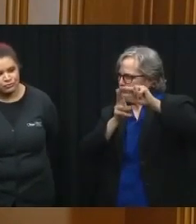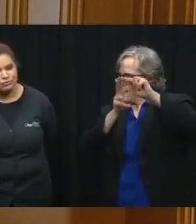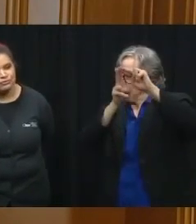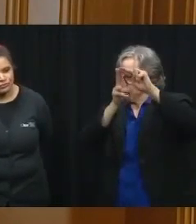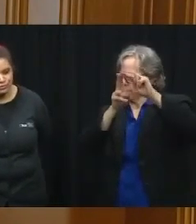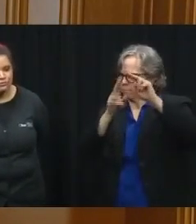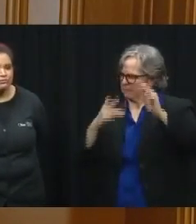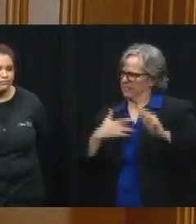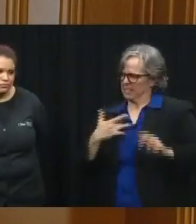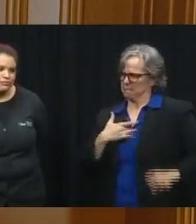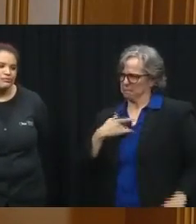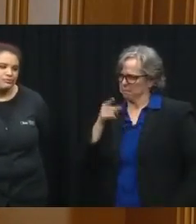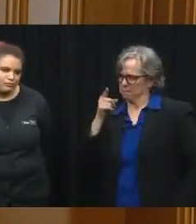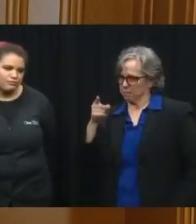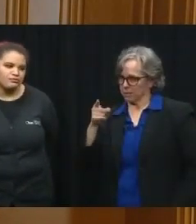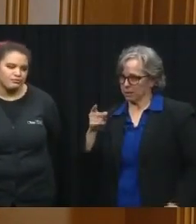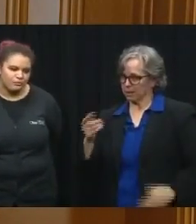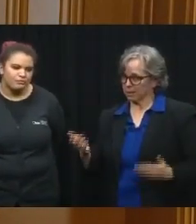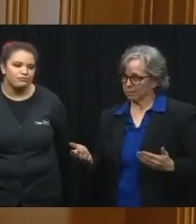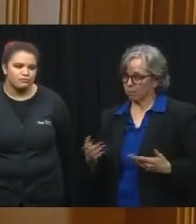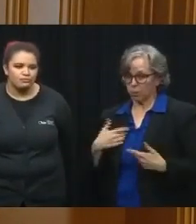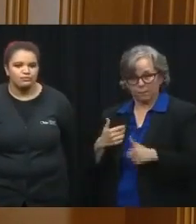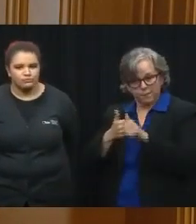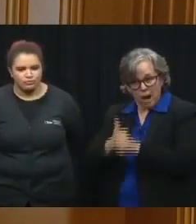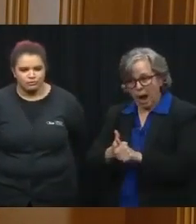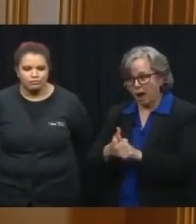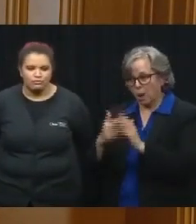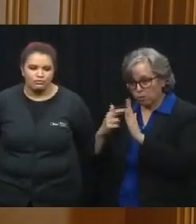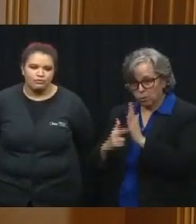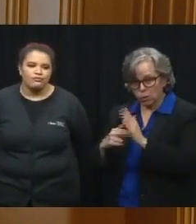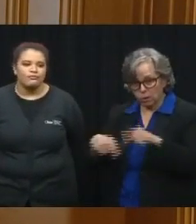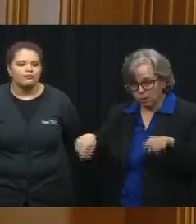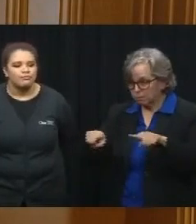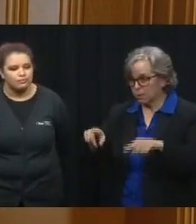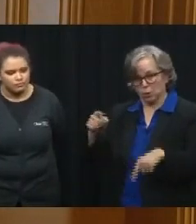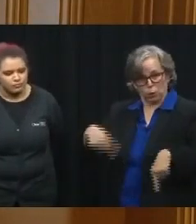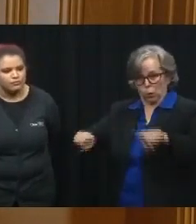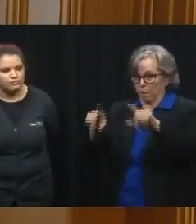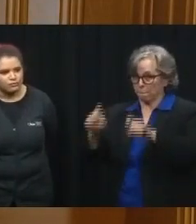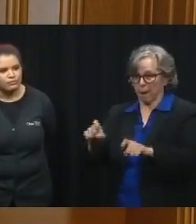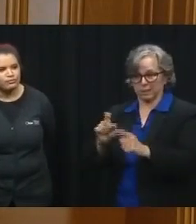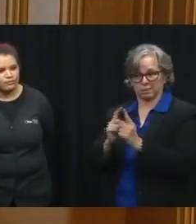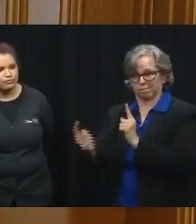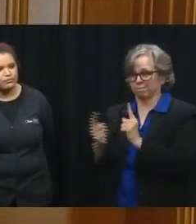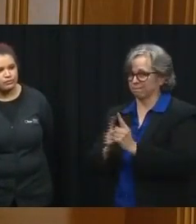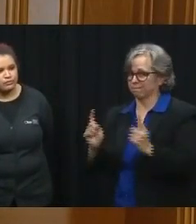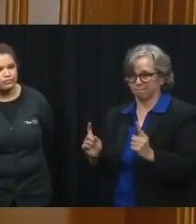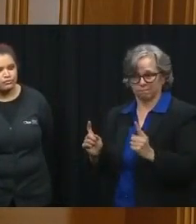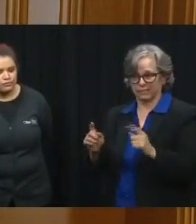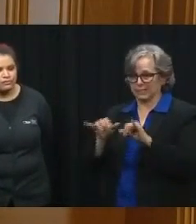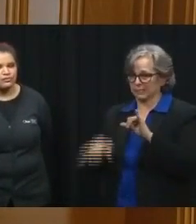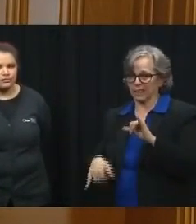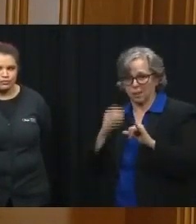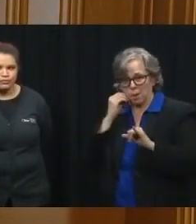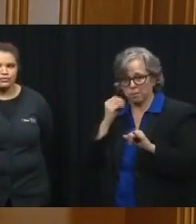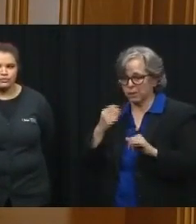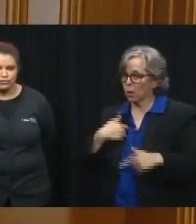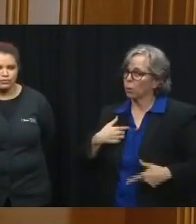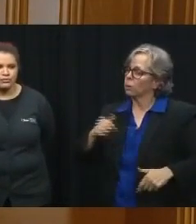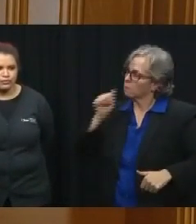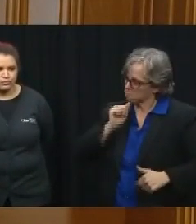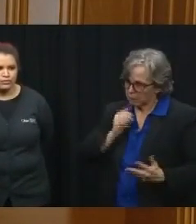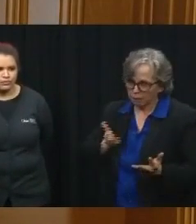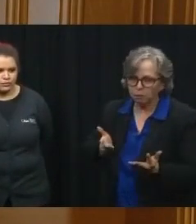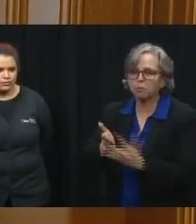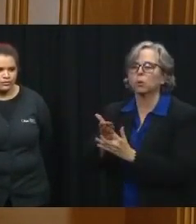We're distancing from each other, and I just thank everybody for doing that. We'll get through this, but we know